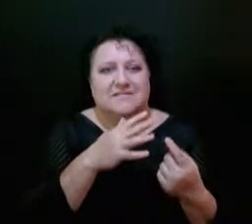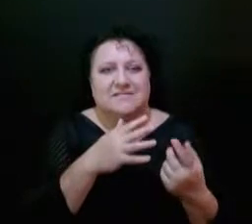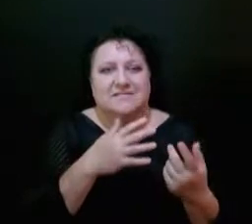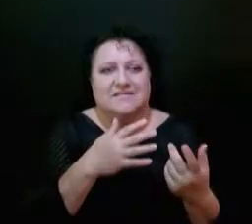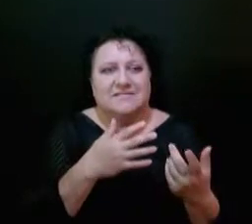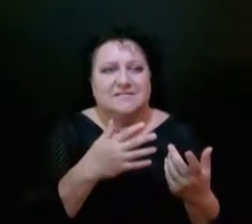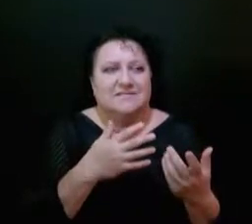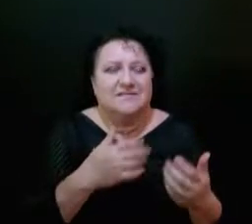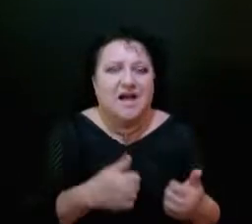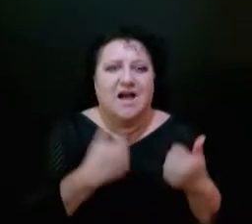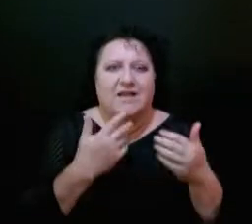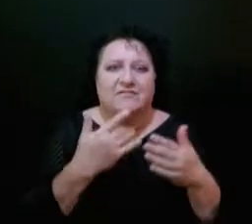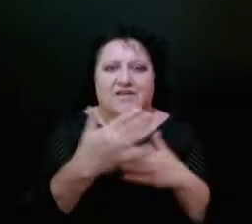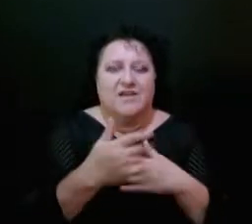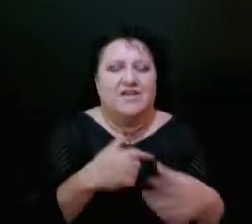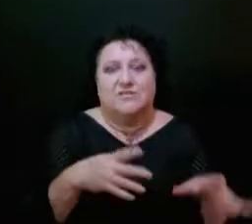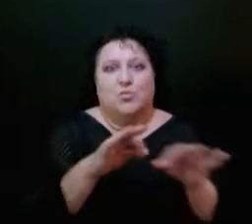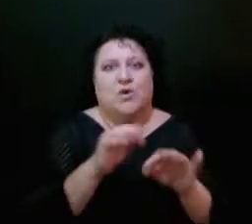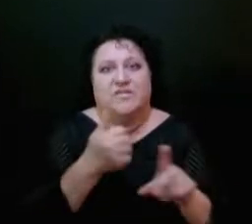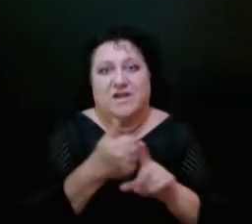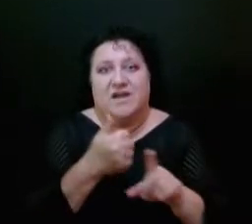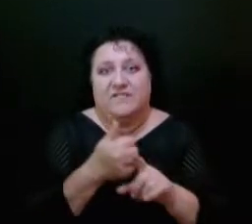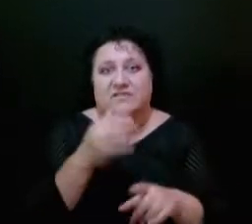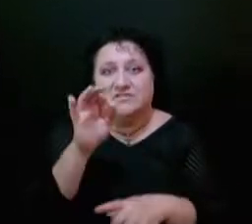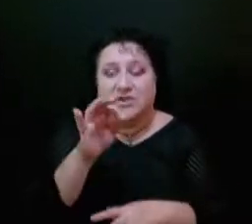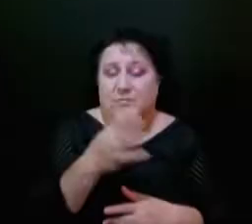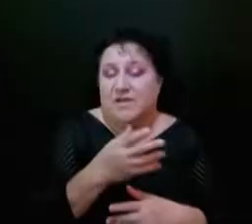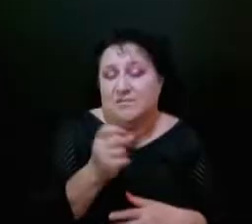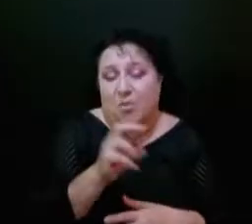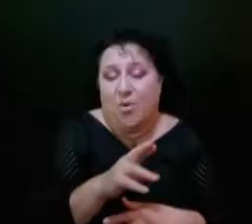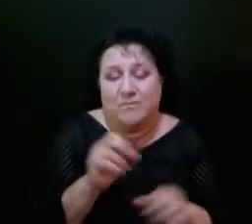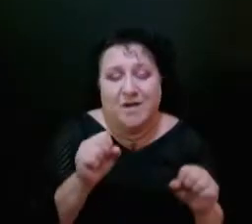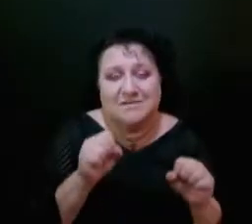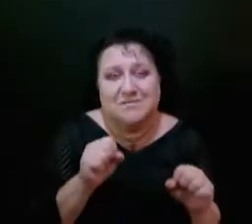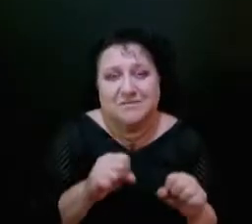They're worthy of a sermon series. Amen.